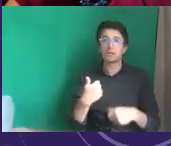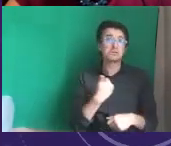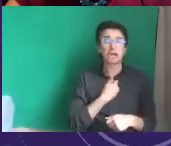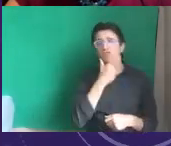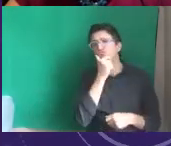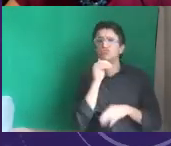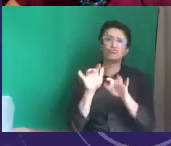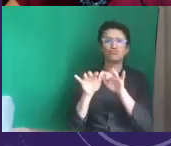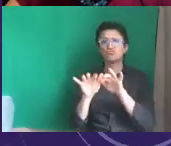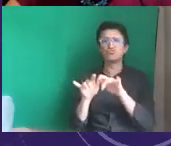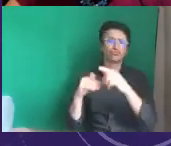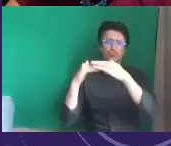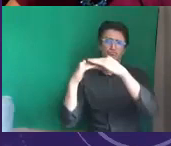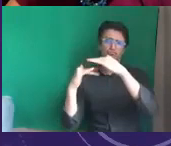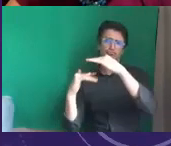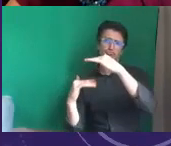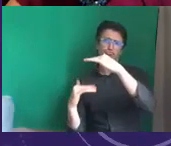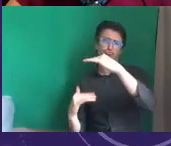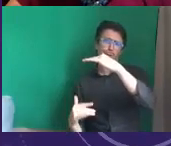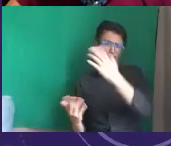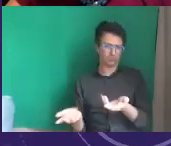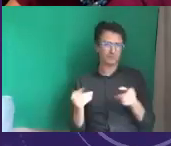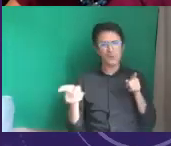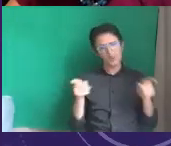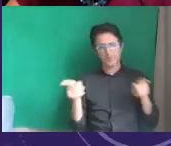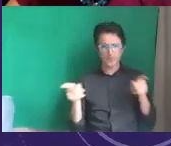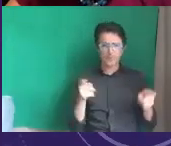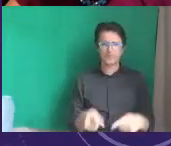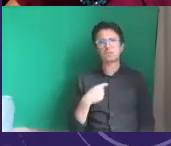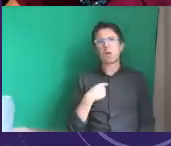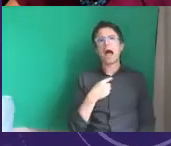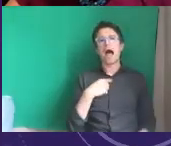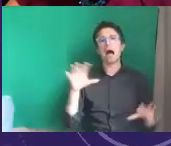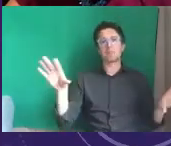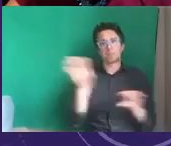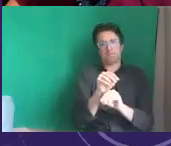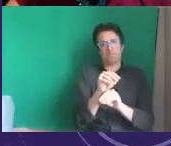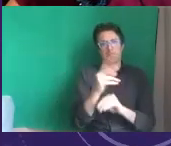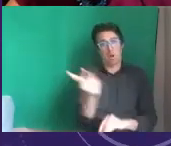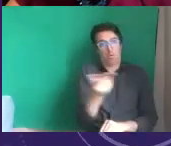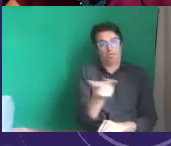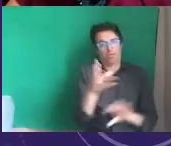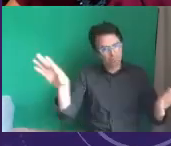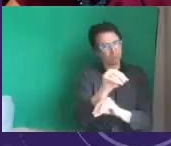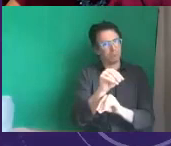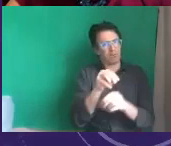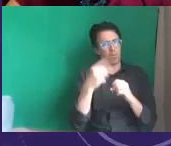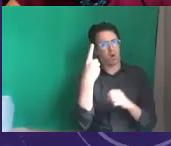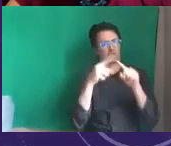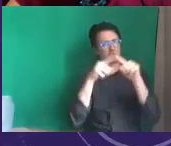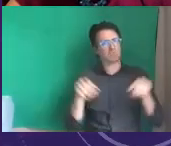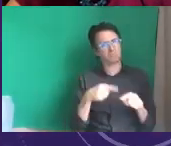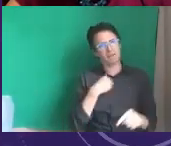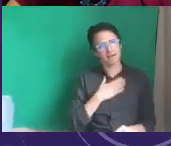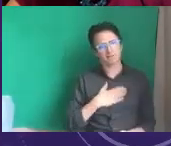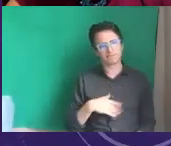people with visual impairments prefer in terms of social media? Some like Twitter because it's short.